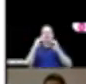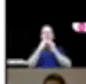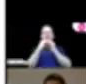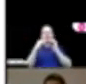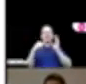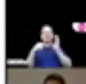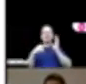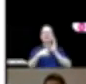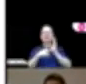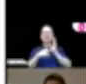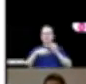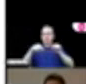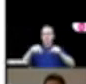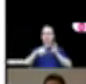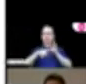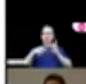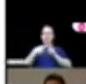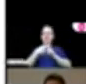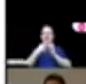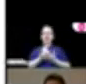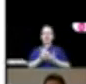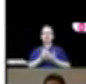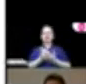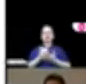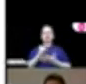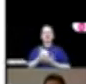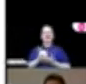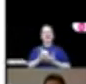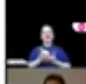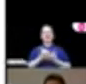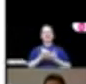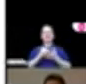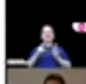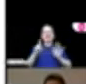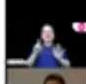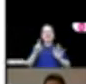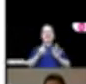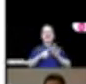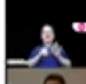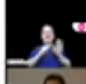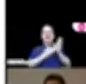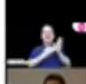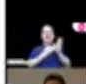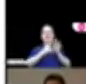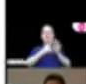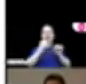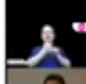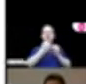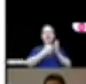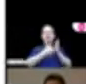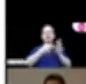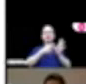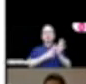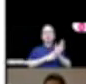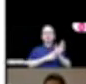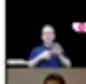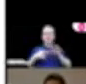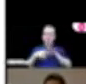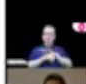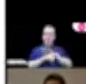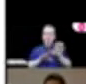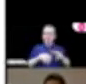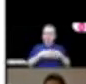the UK Lesbian and Gay Immigration Group. They offer legal advice and they also lobby politicians